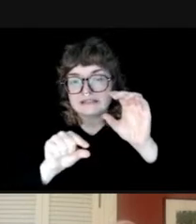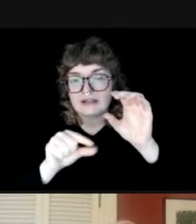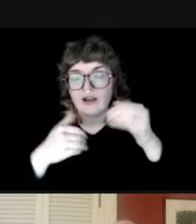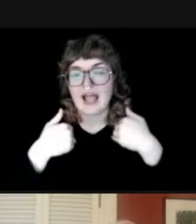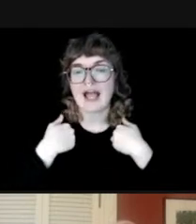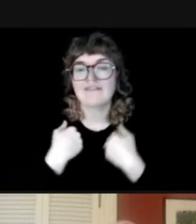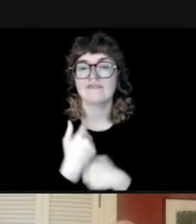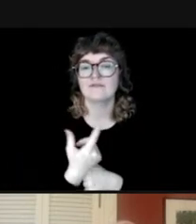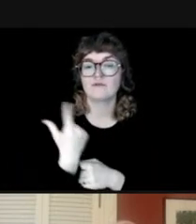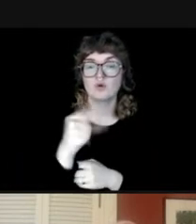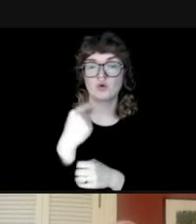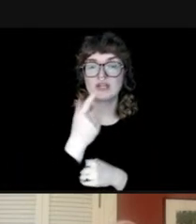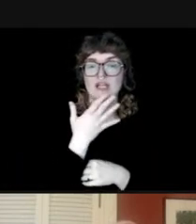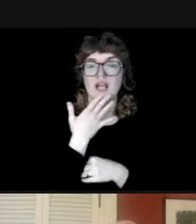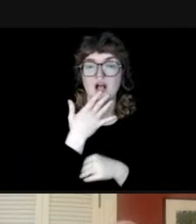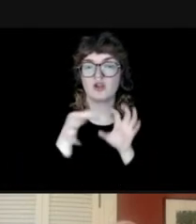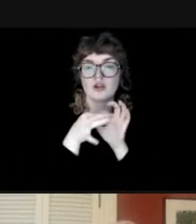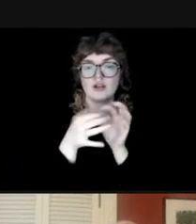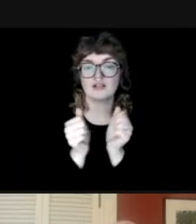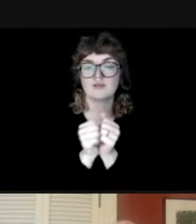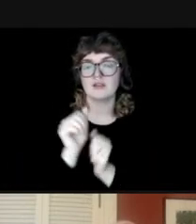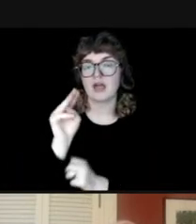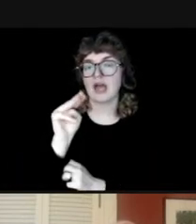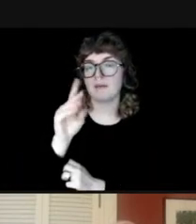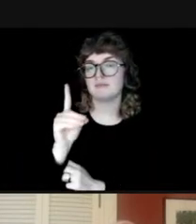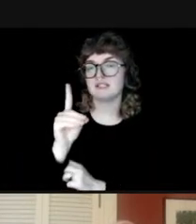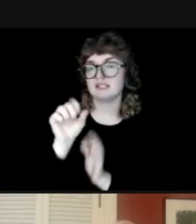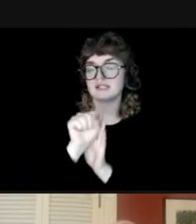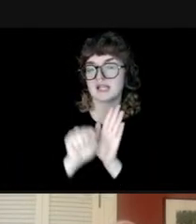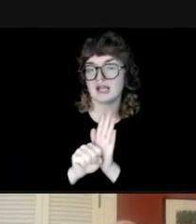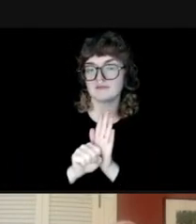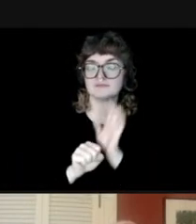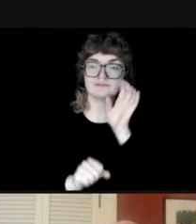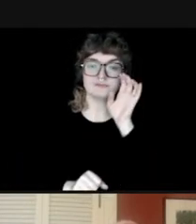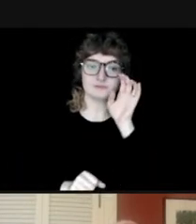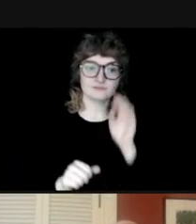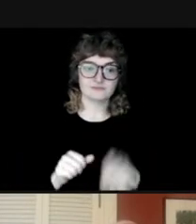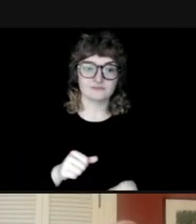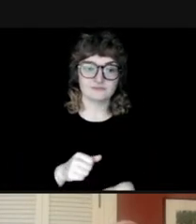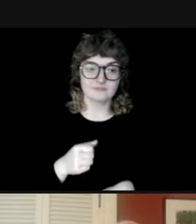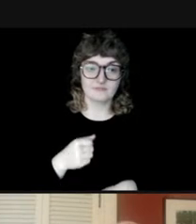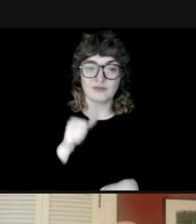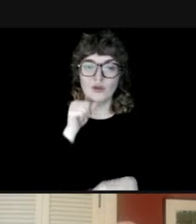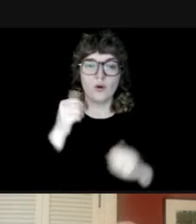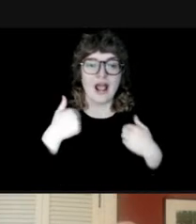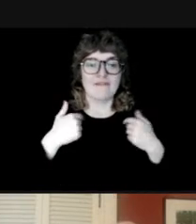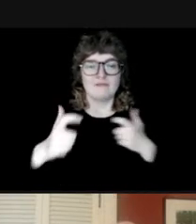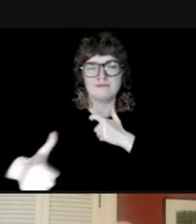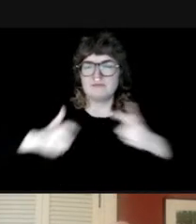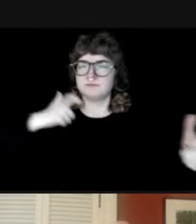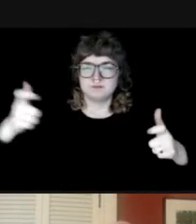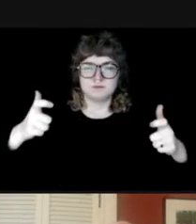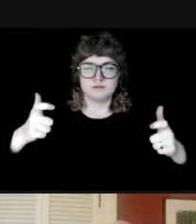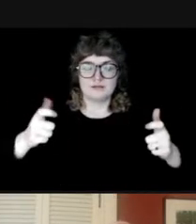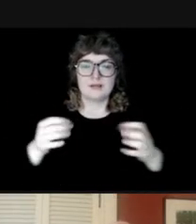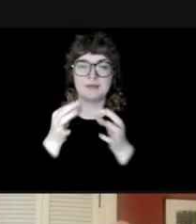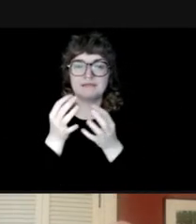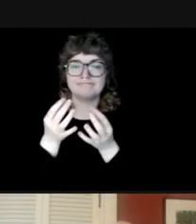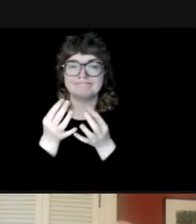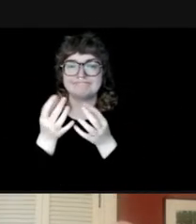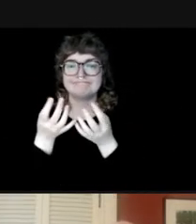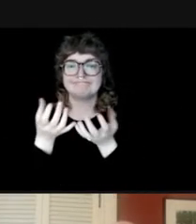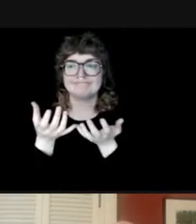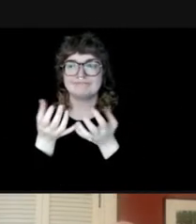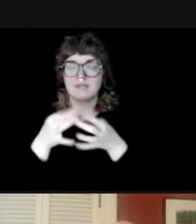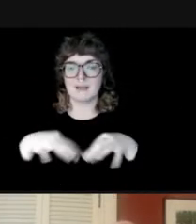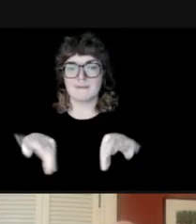map. Now, that lesson also tells us you don't have to be big to be important. And this is our big